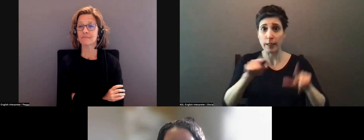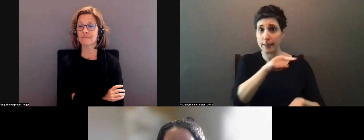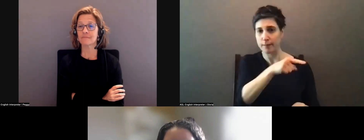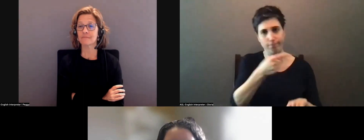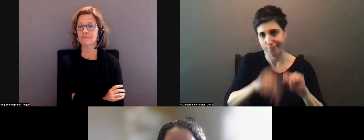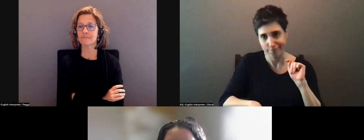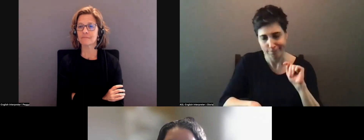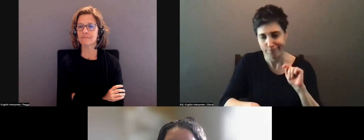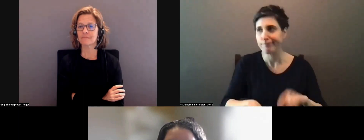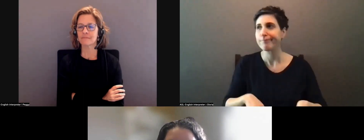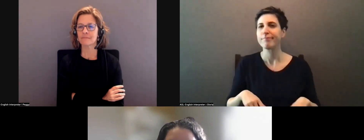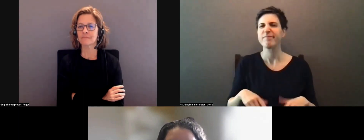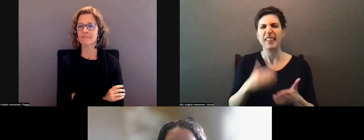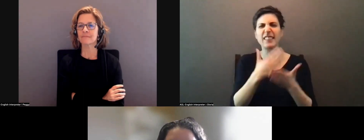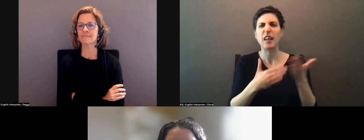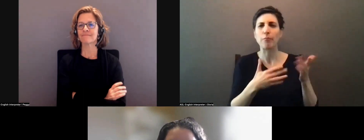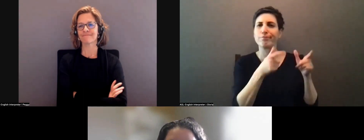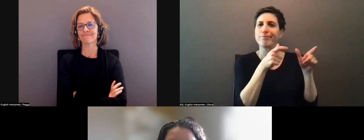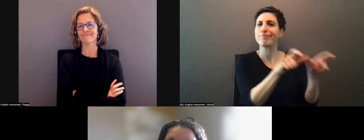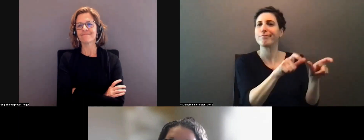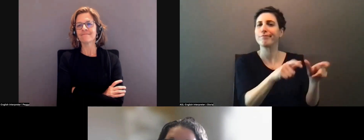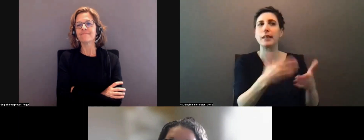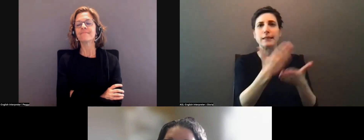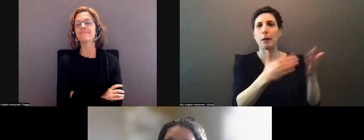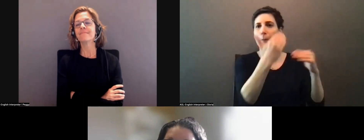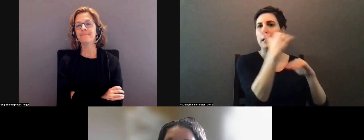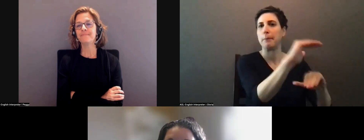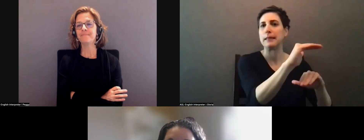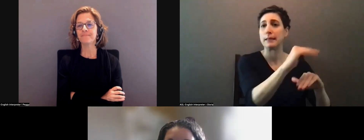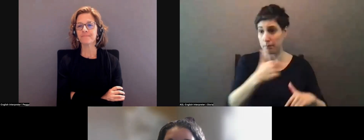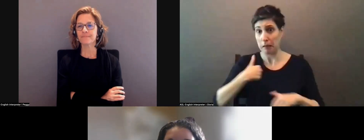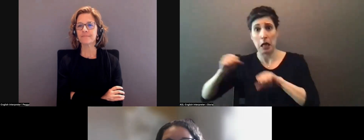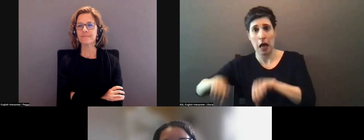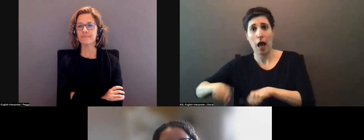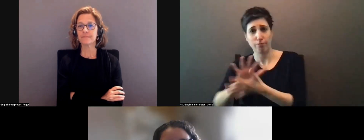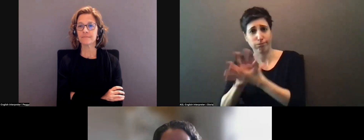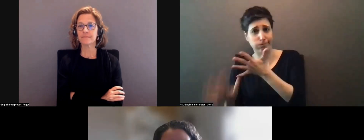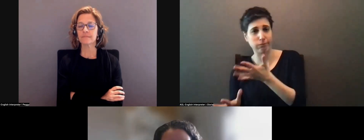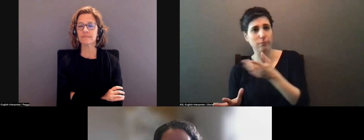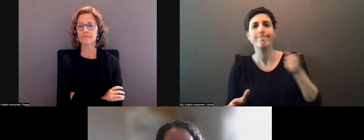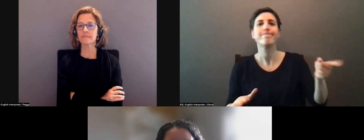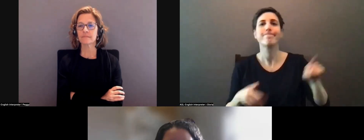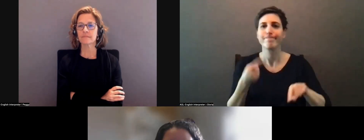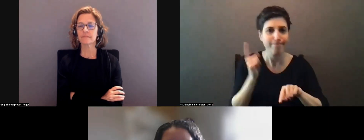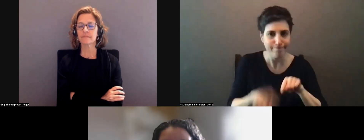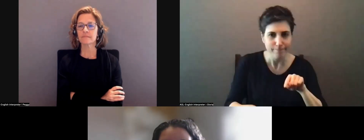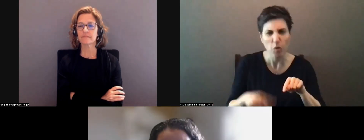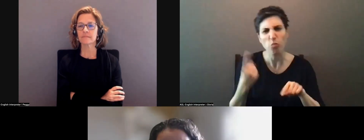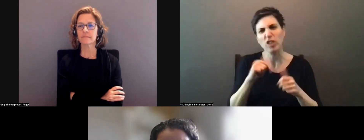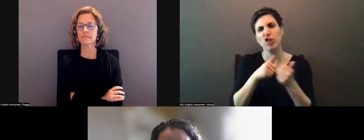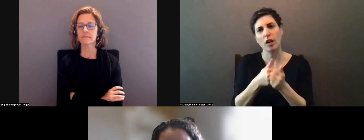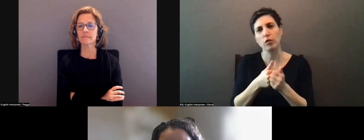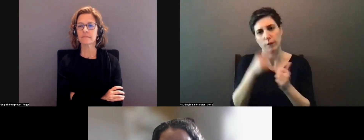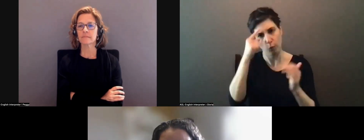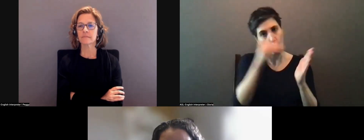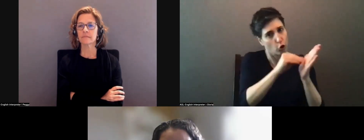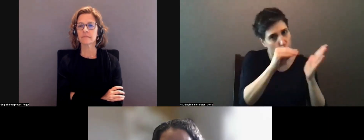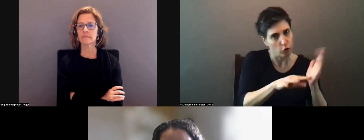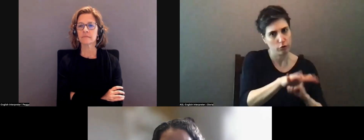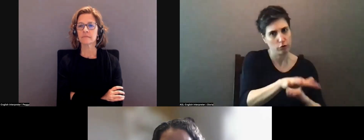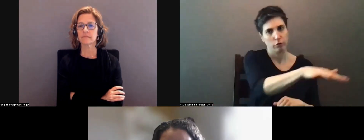do some of the pieces that you would hope that they could do. So those end up being challenges more on the learning side.